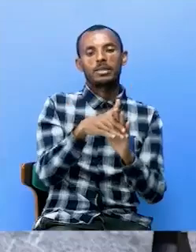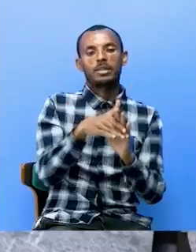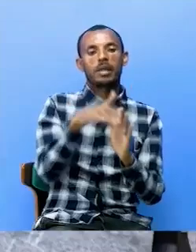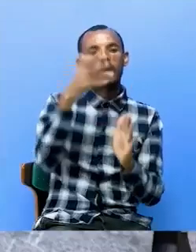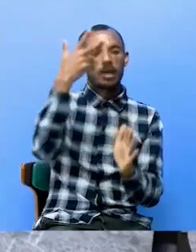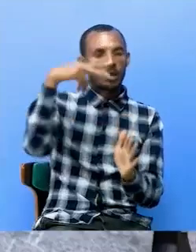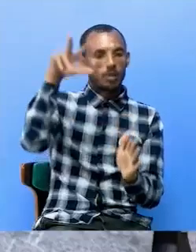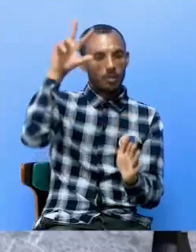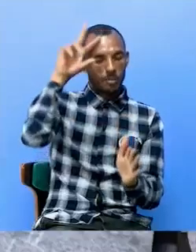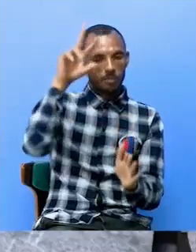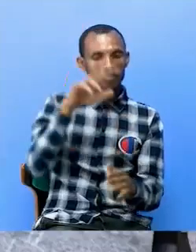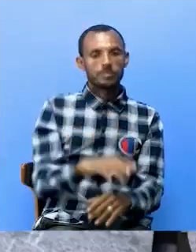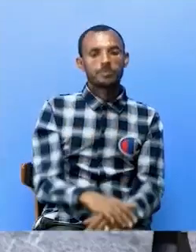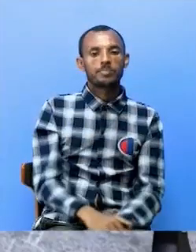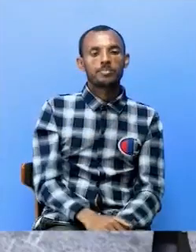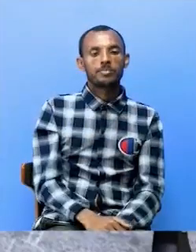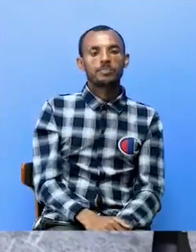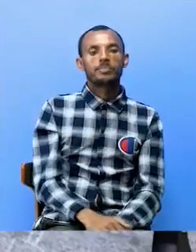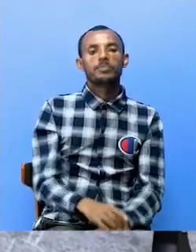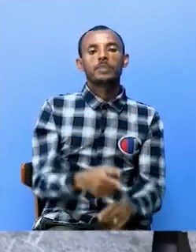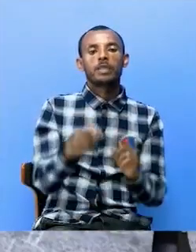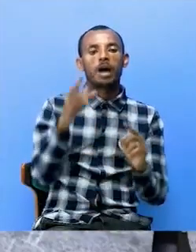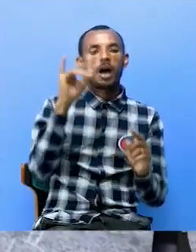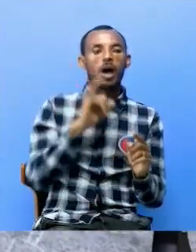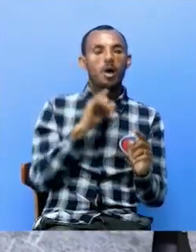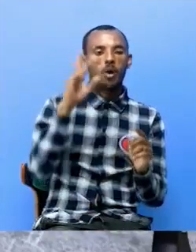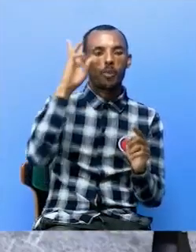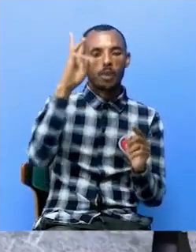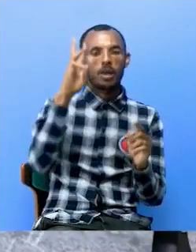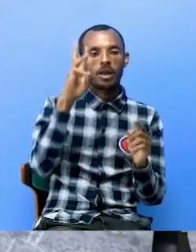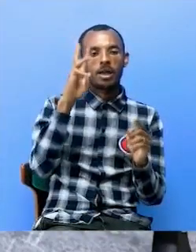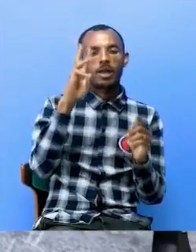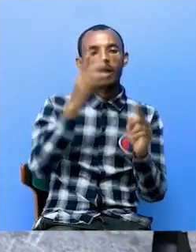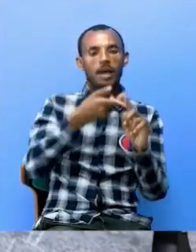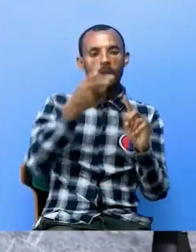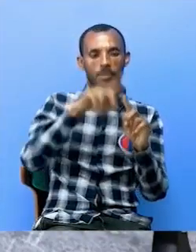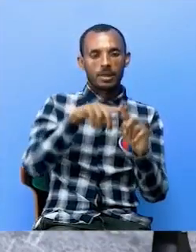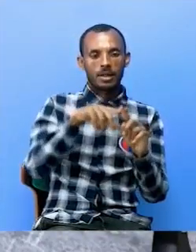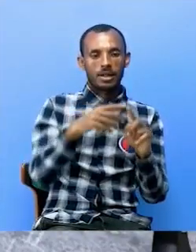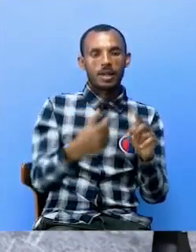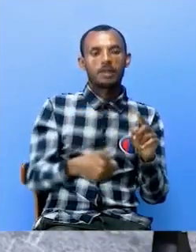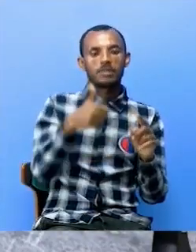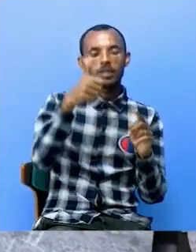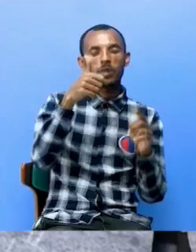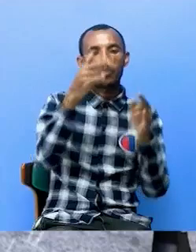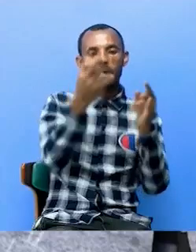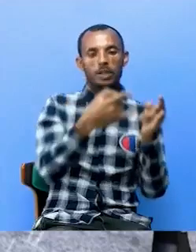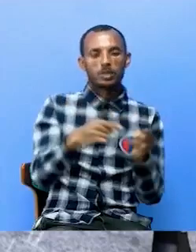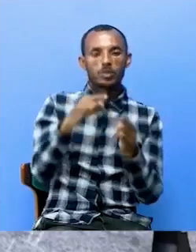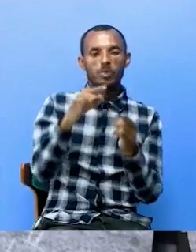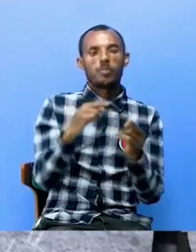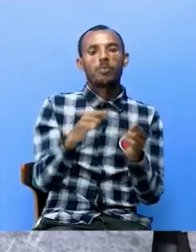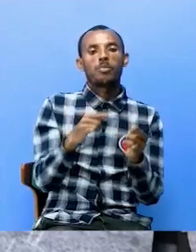Okay, but I will come back other ways of